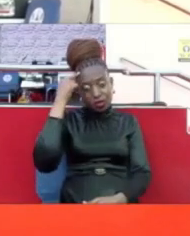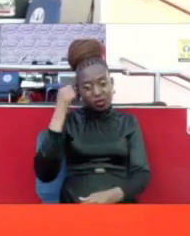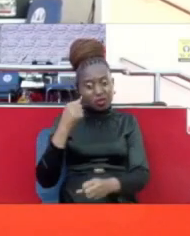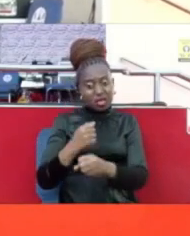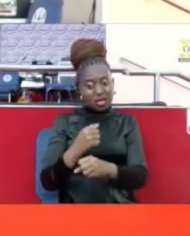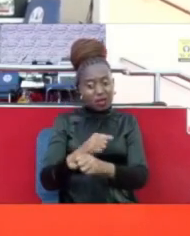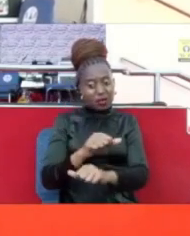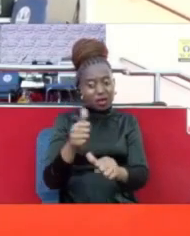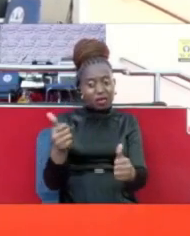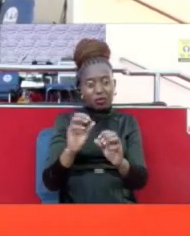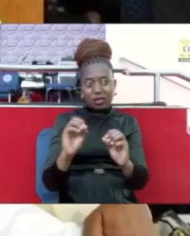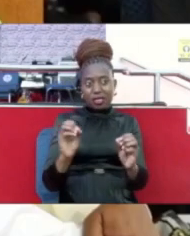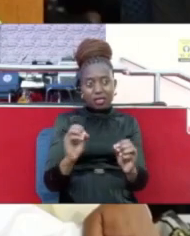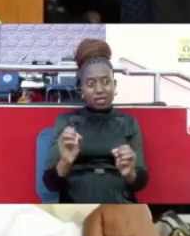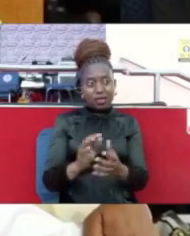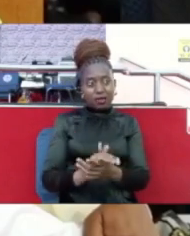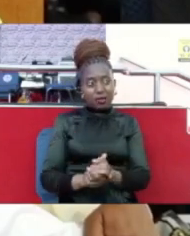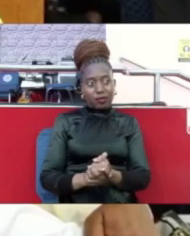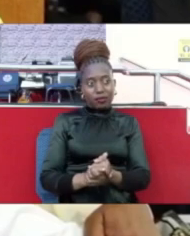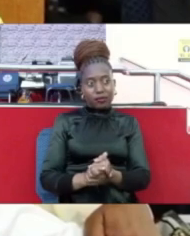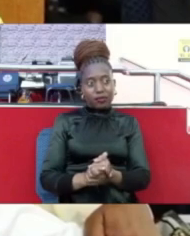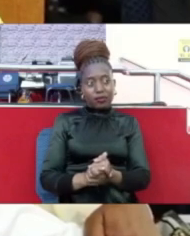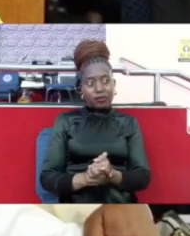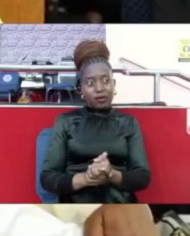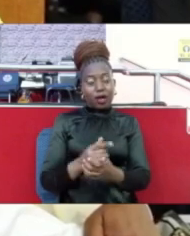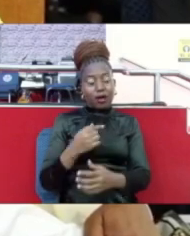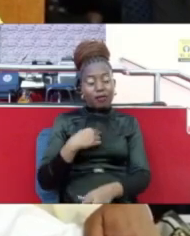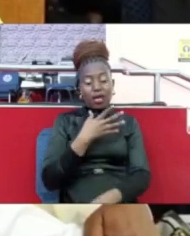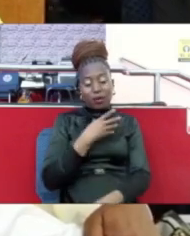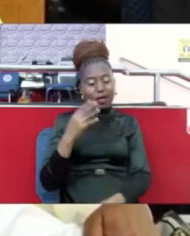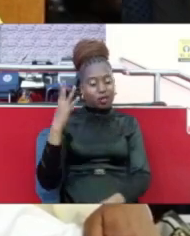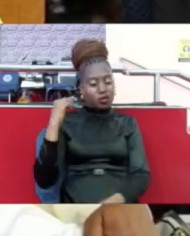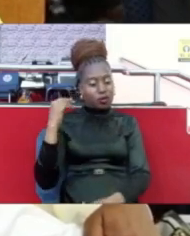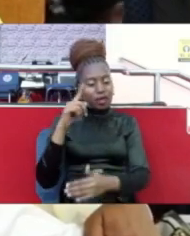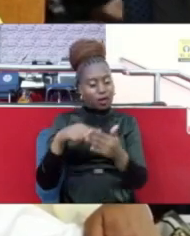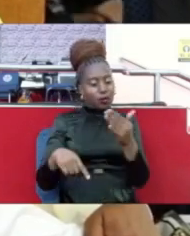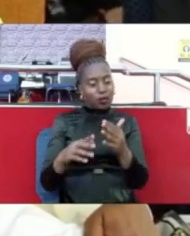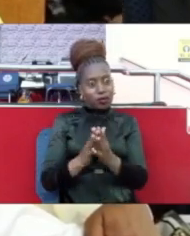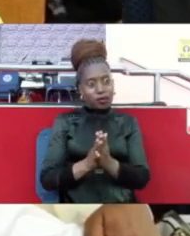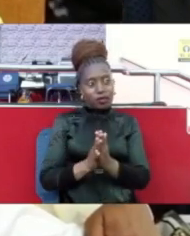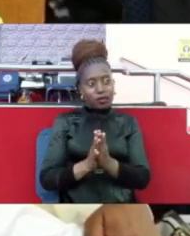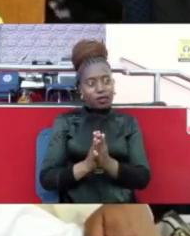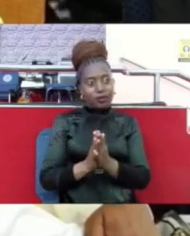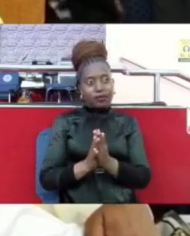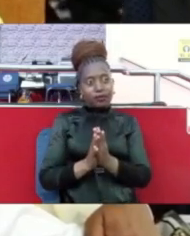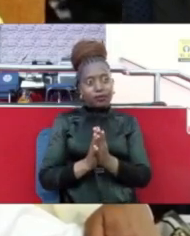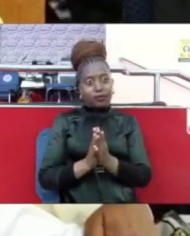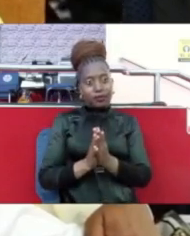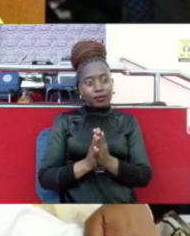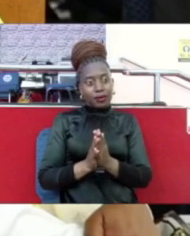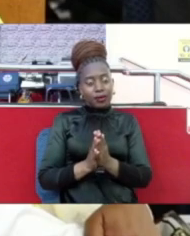for I never knew you. What I want to hear is what I hope you want to hear.